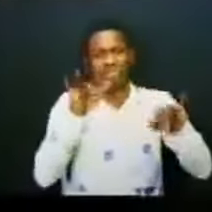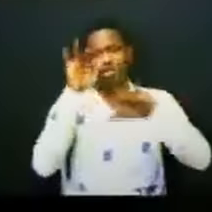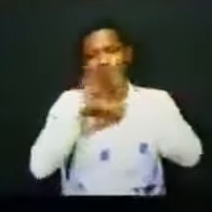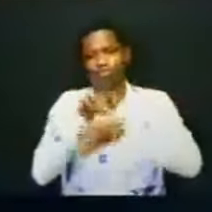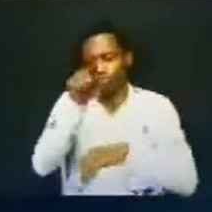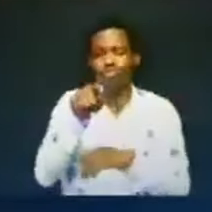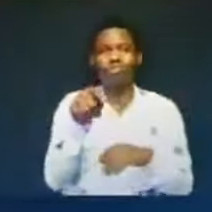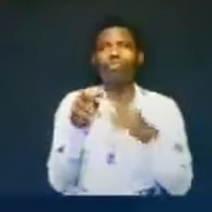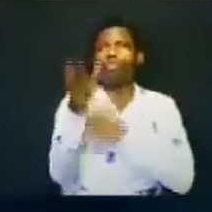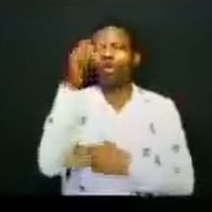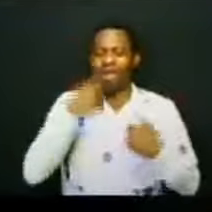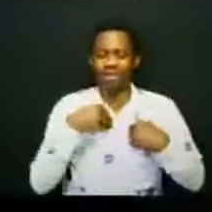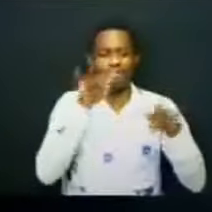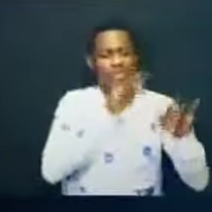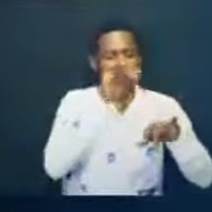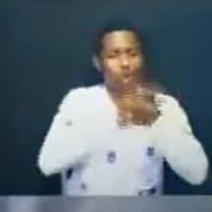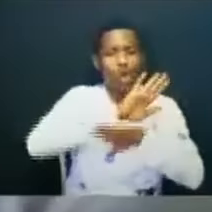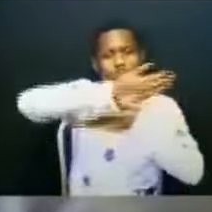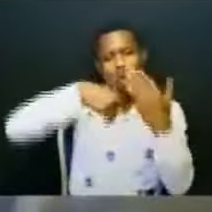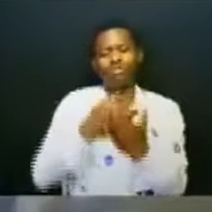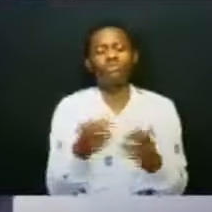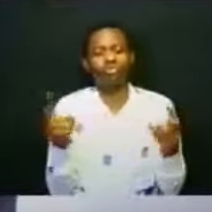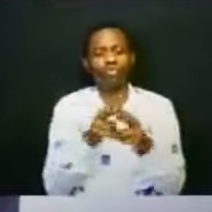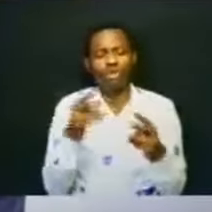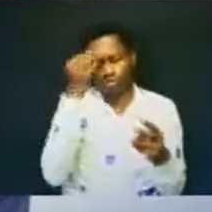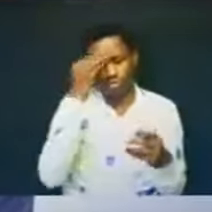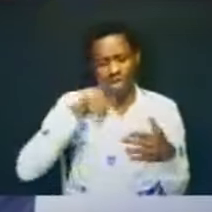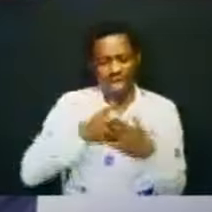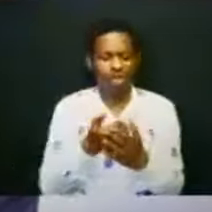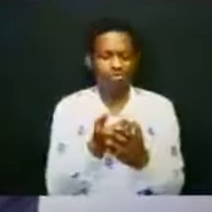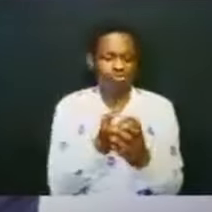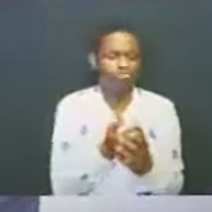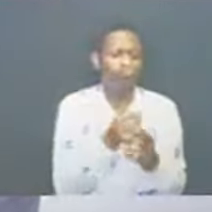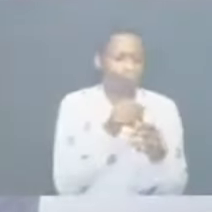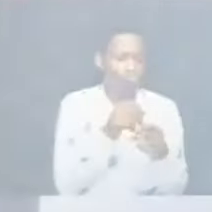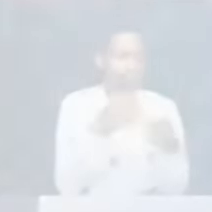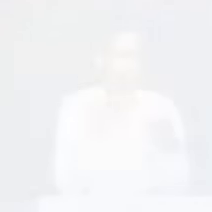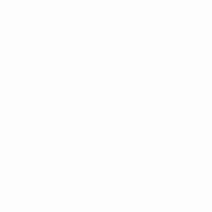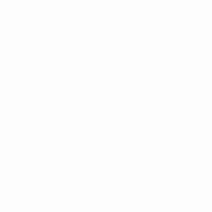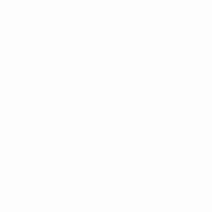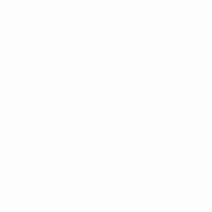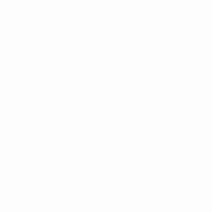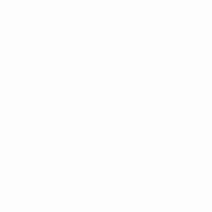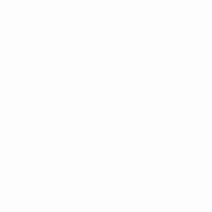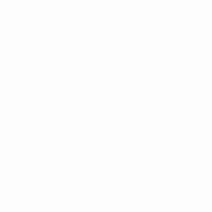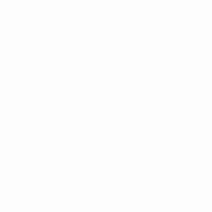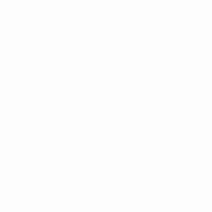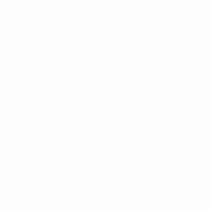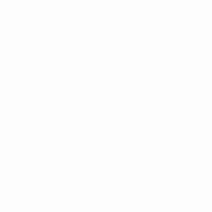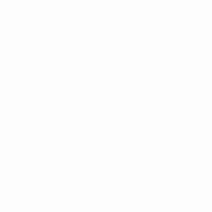of us so that we'll be able to handle offenses as they come. May the Lord bless us all.